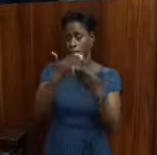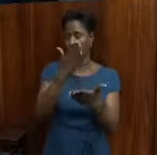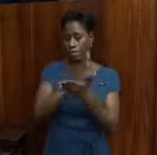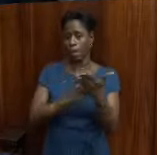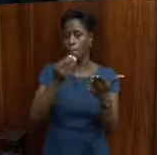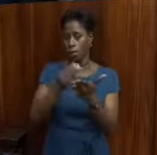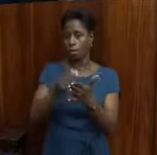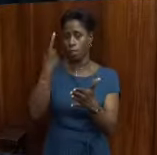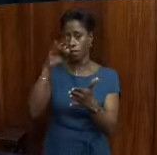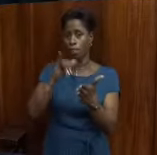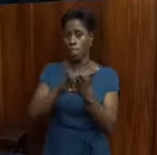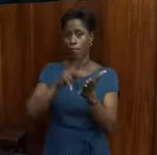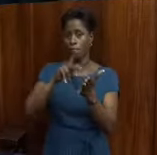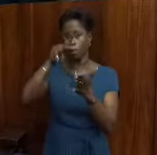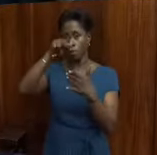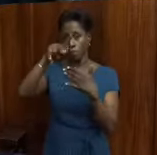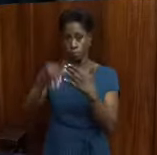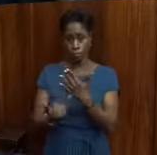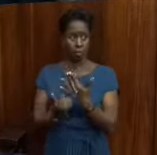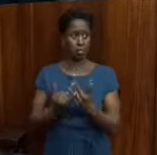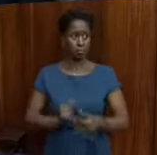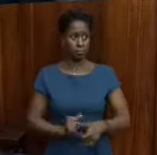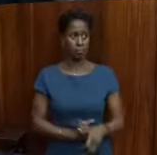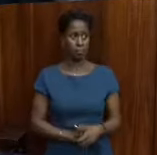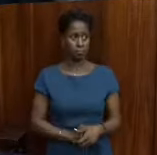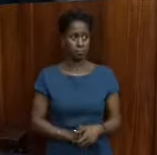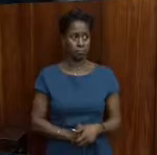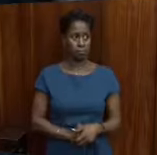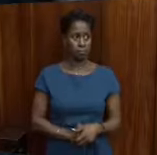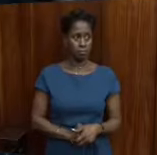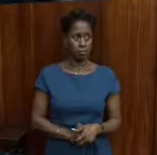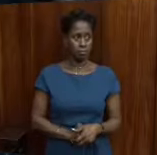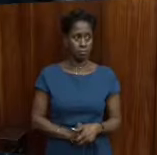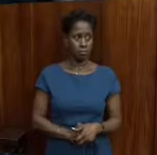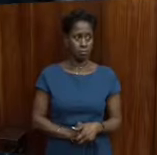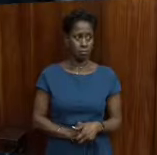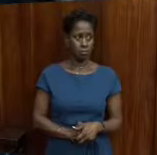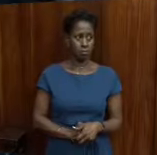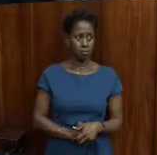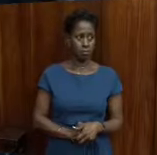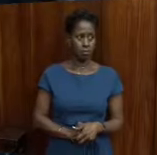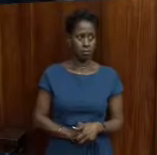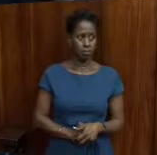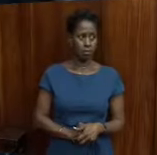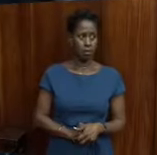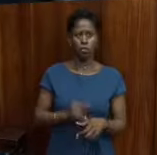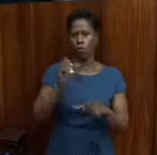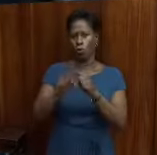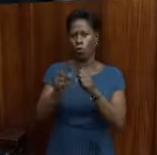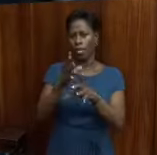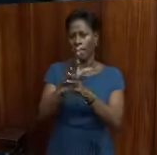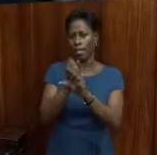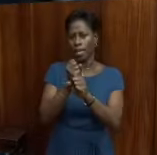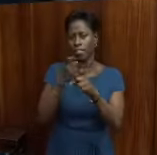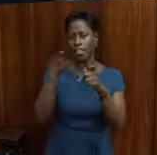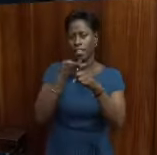4 years, 2022 to 2026. Under this project, geothermal exploration expected to take place in Belle